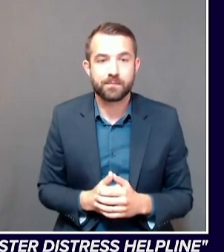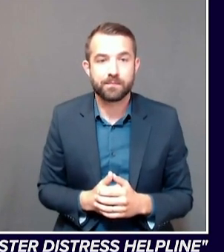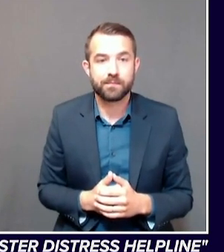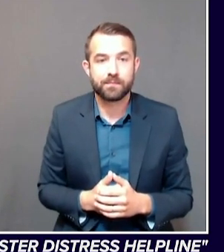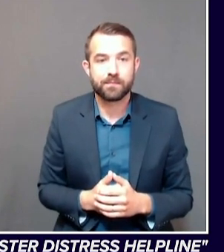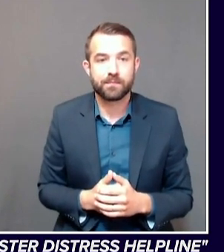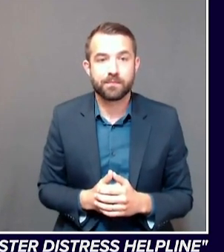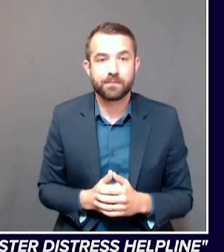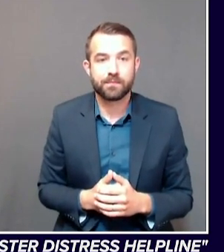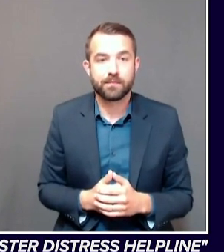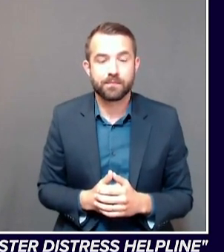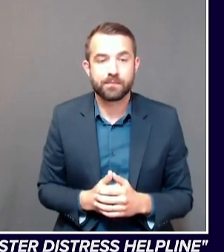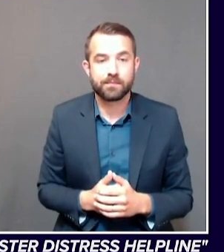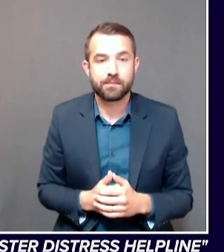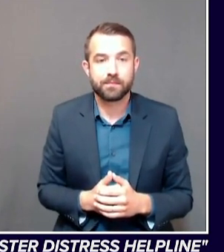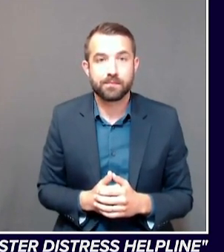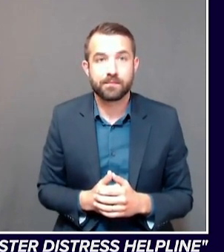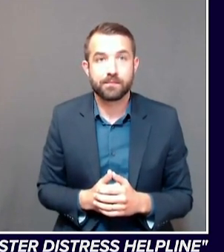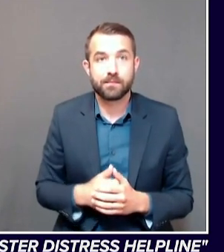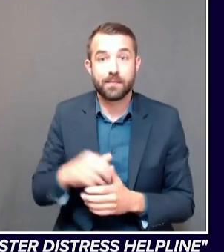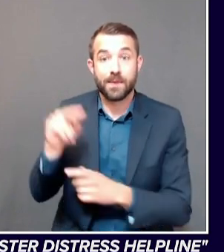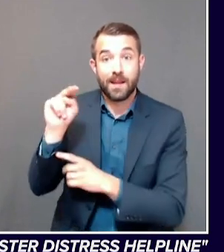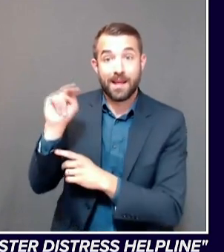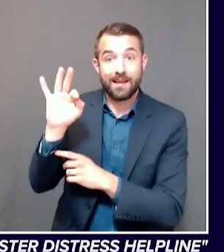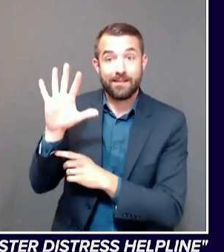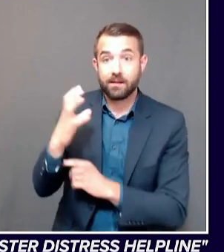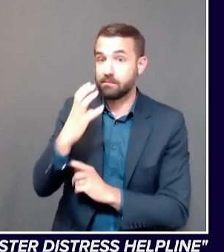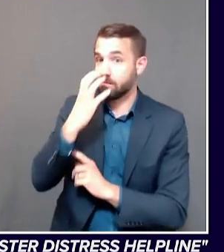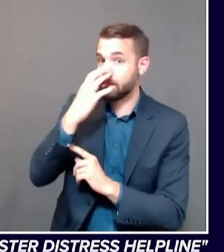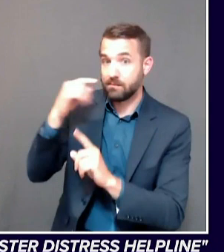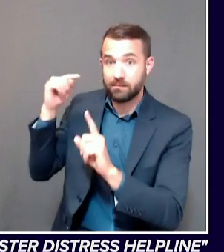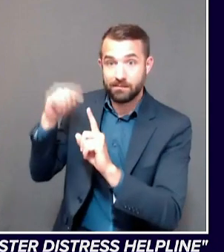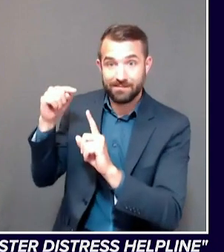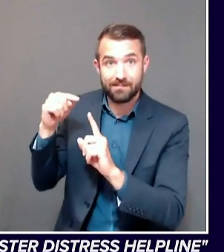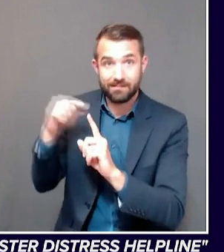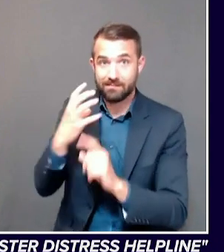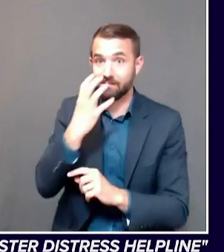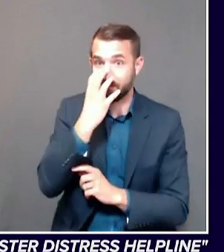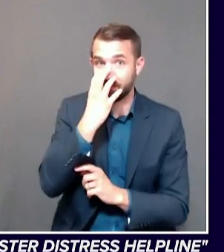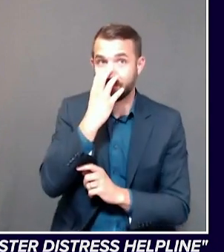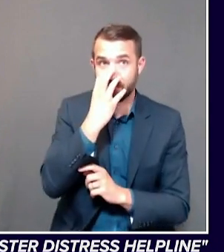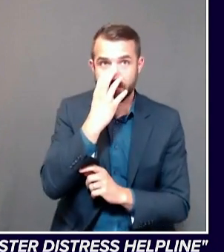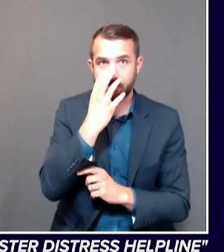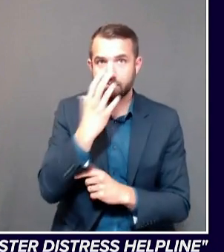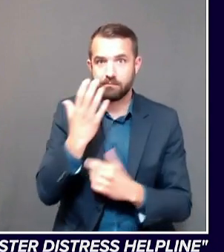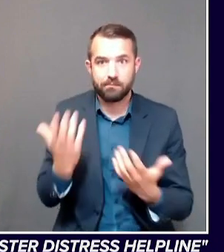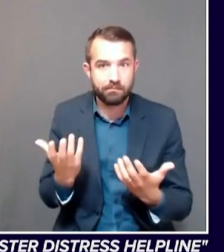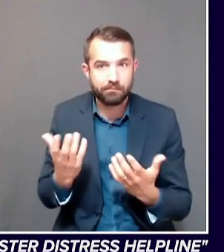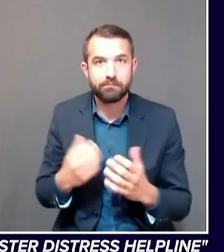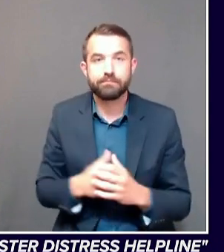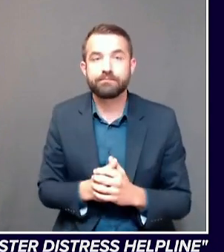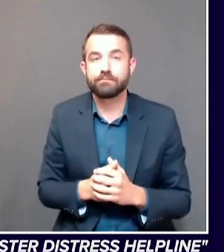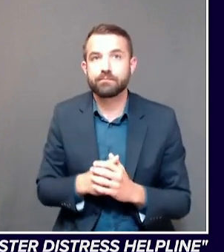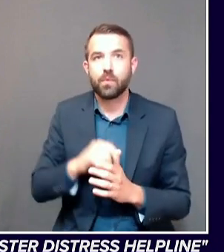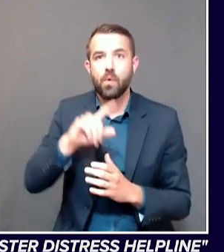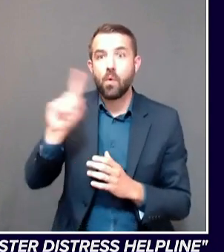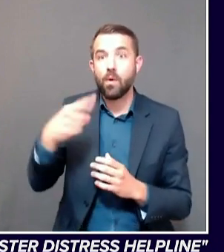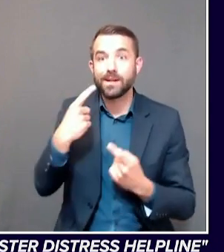But as we've talked about, N95 masks are only as good as a healthcare worker's ability to use